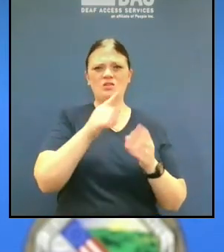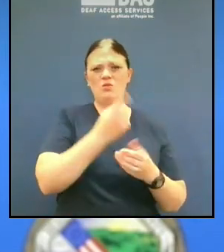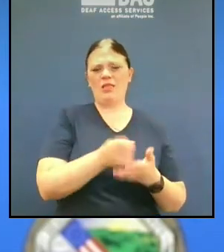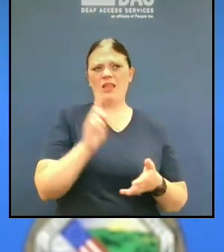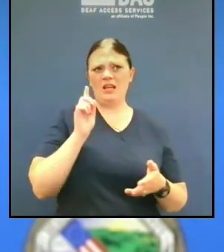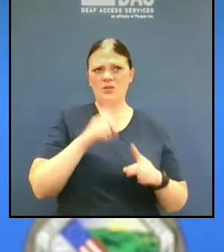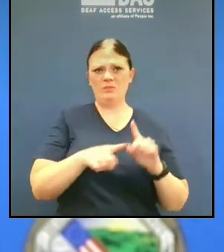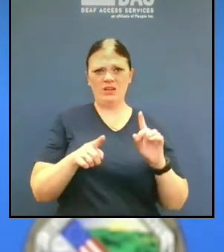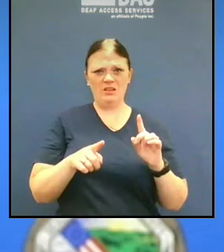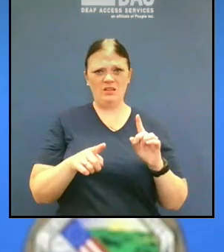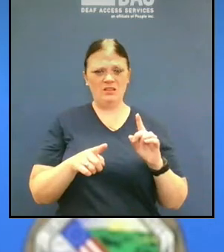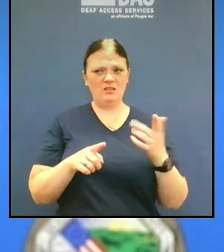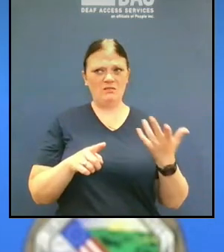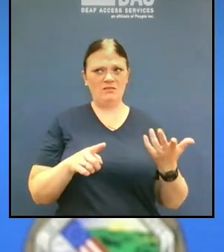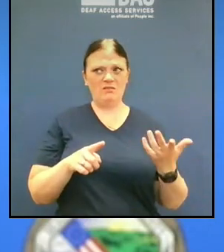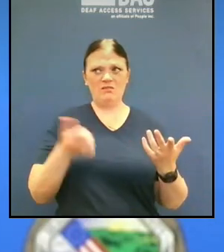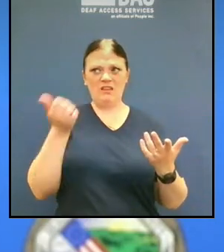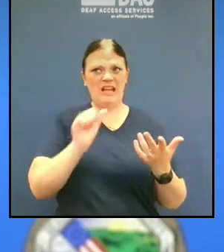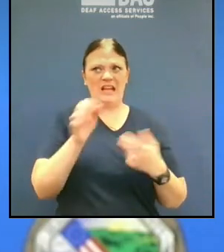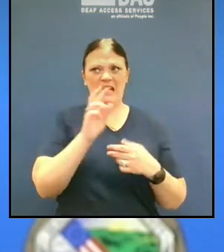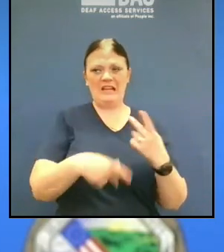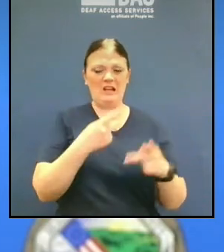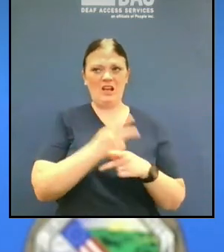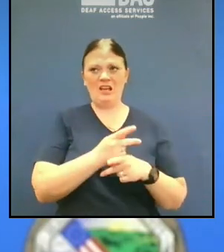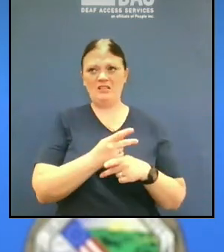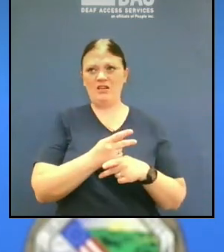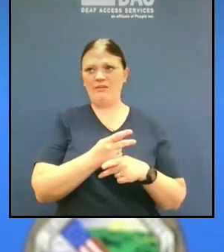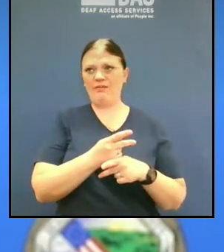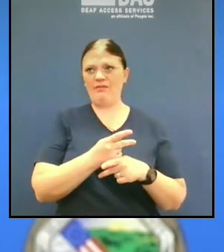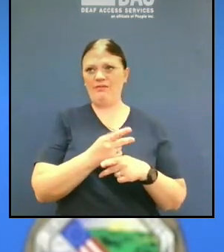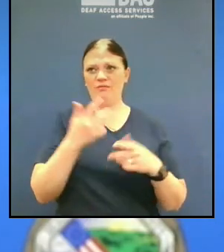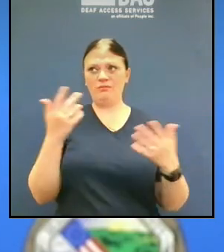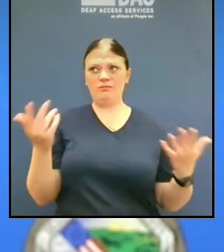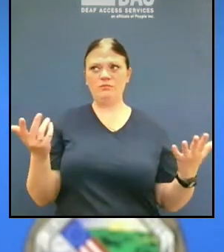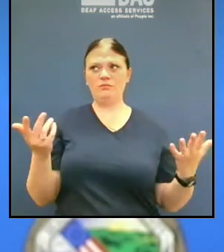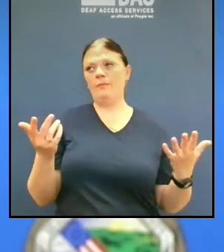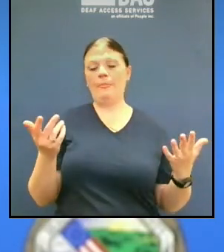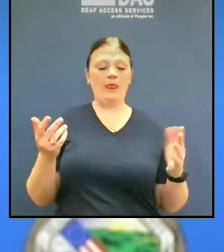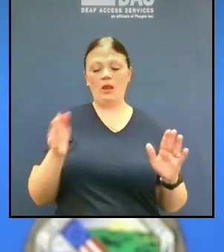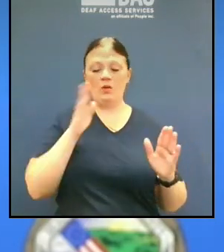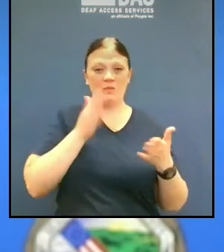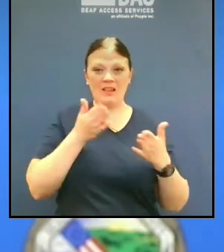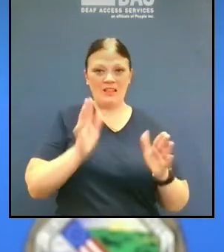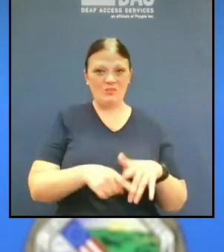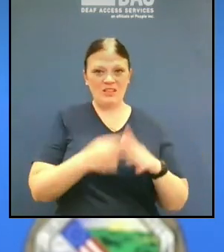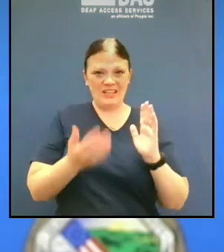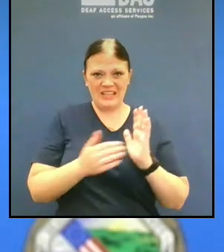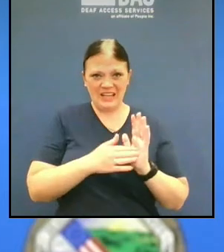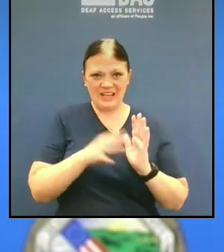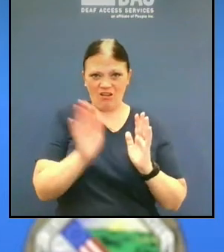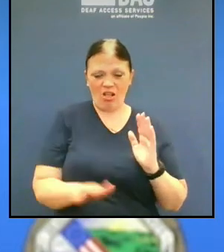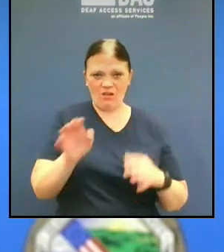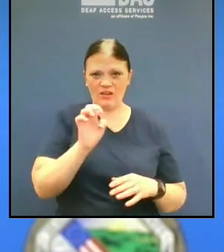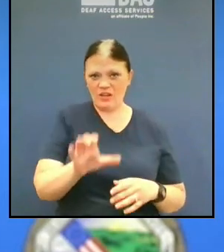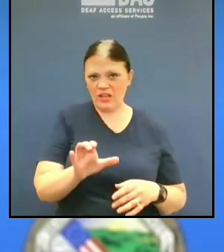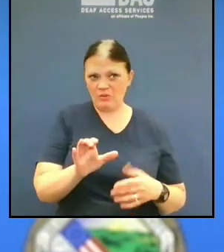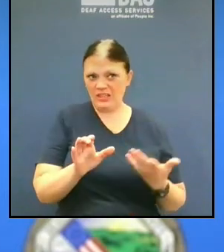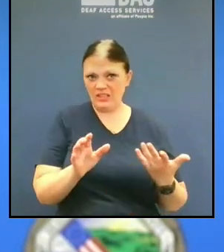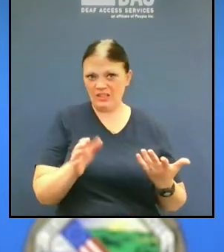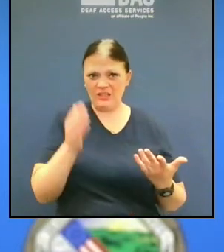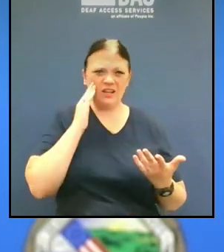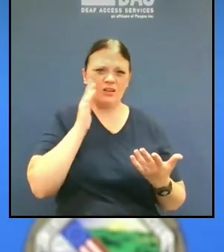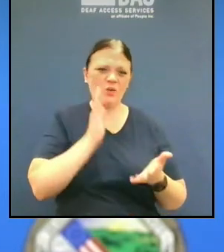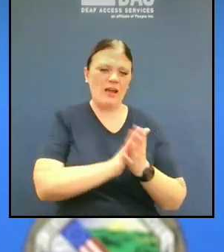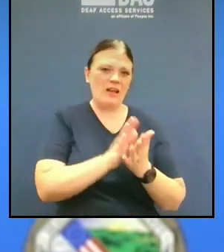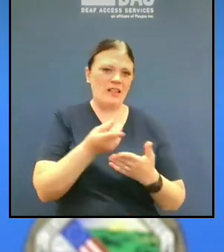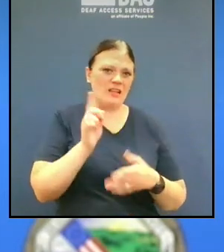but are they getting any kind of? Will they be allowed to begin again throughout all of Erie County? I know I asked you this